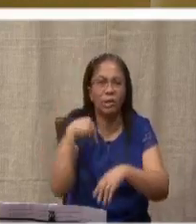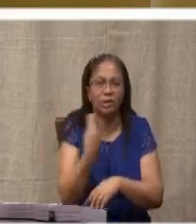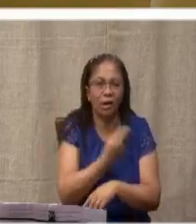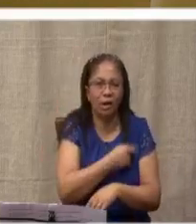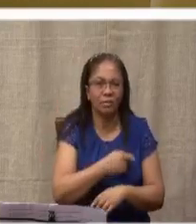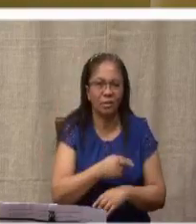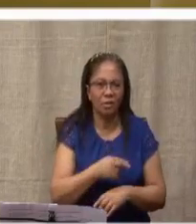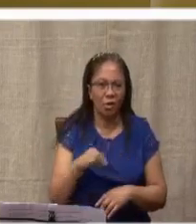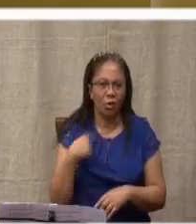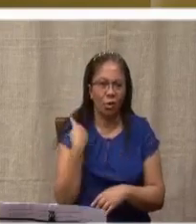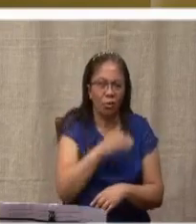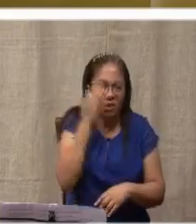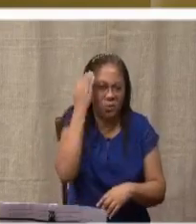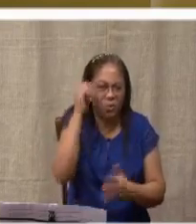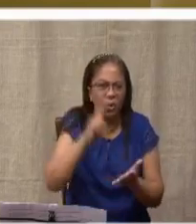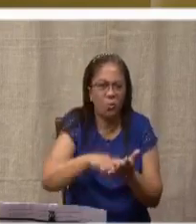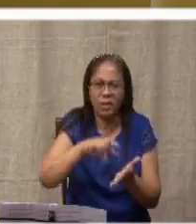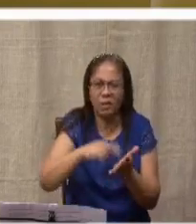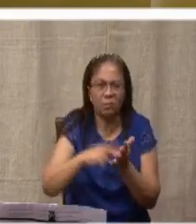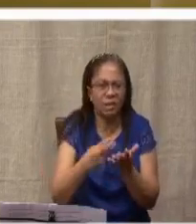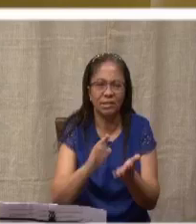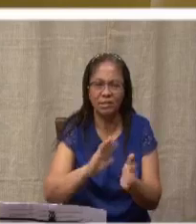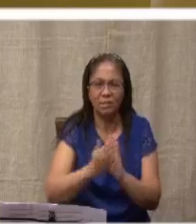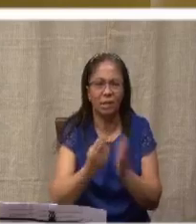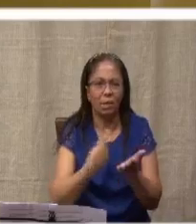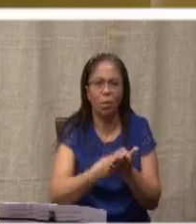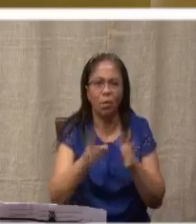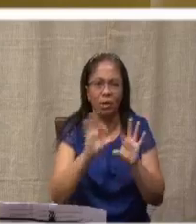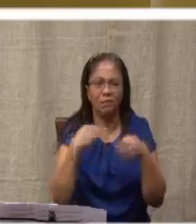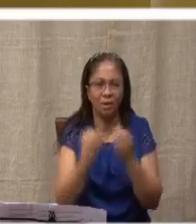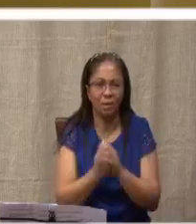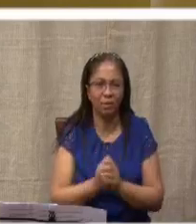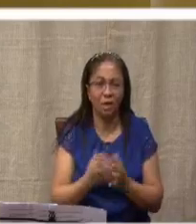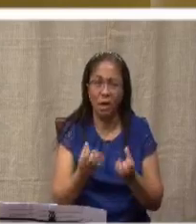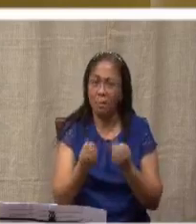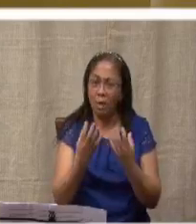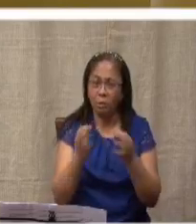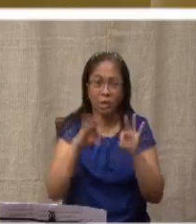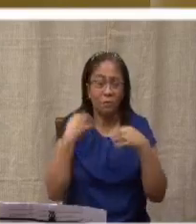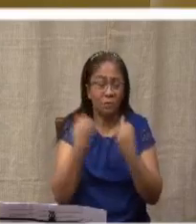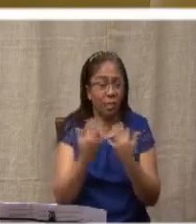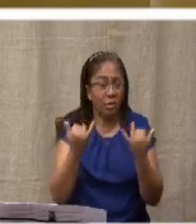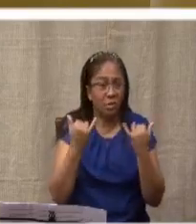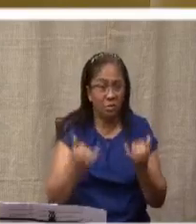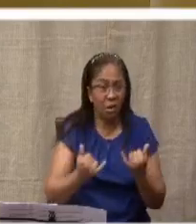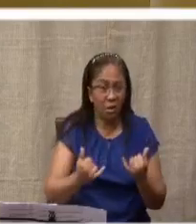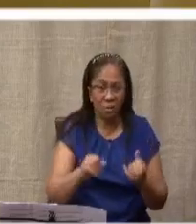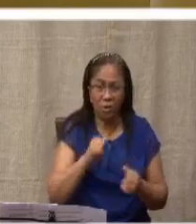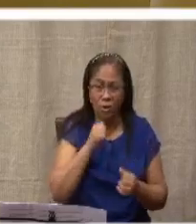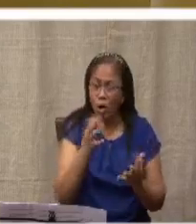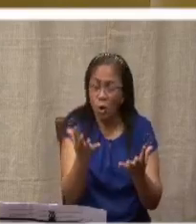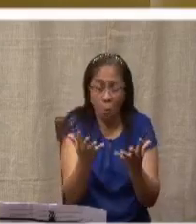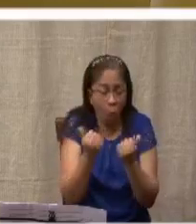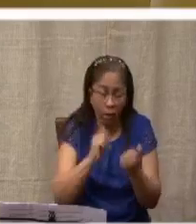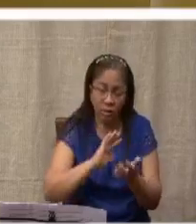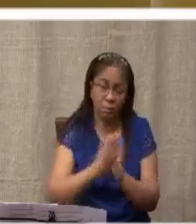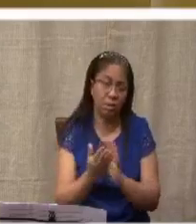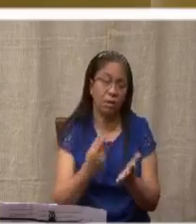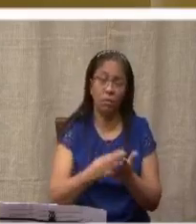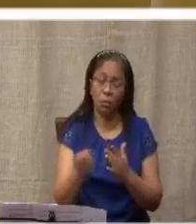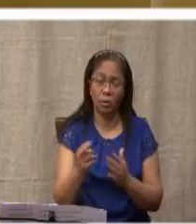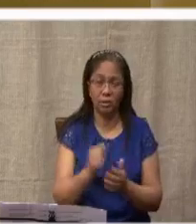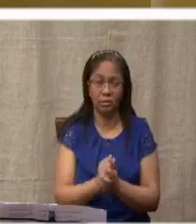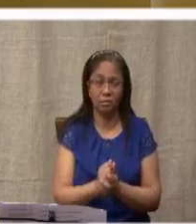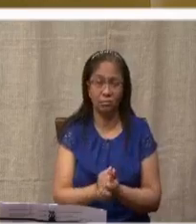to be a holy family and and i dare say that many families no longer have a desire to be a holy family and that's